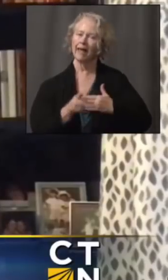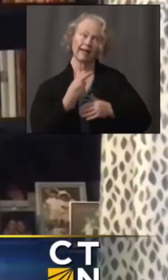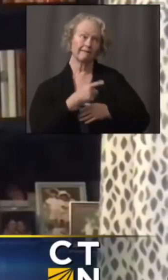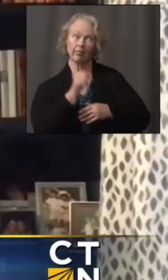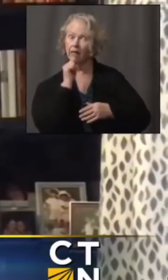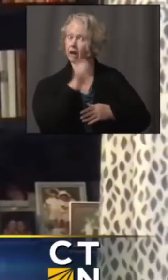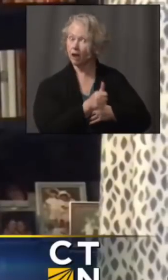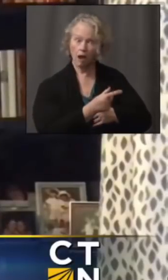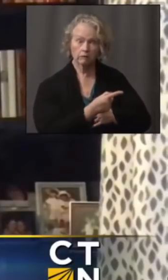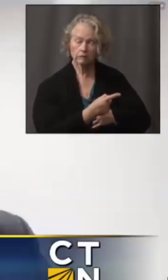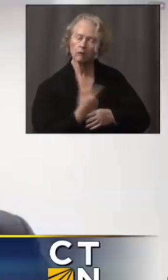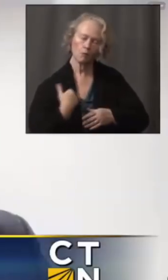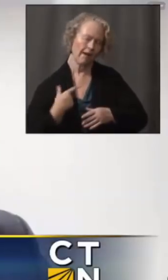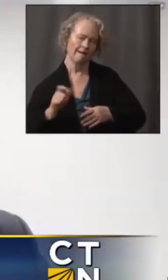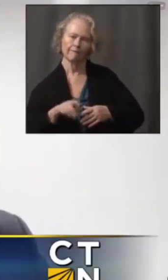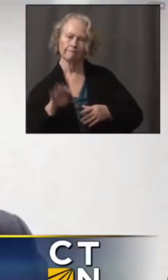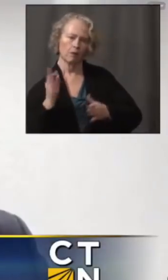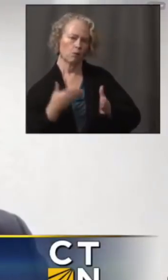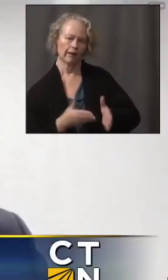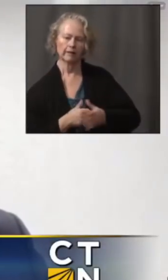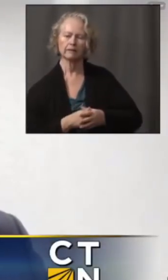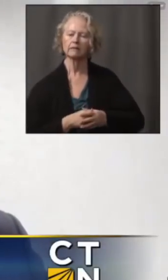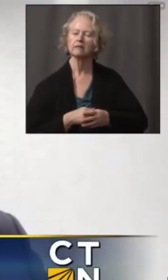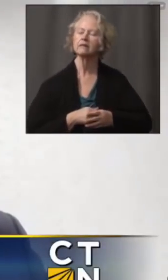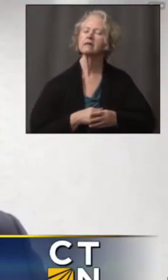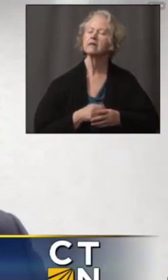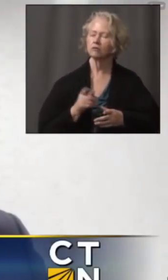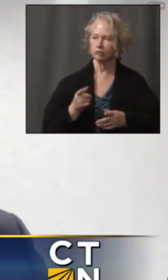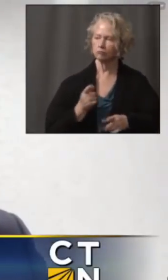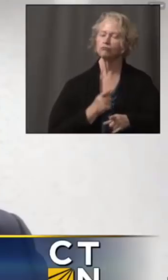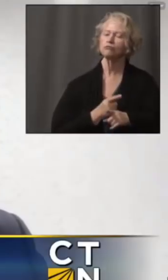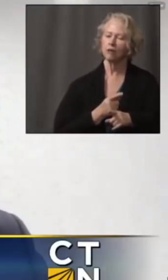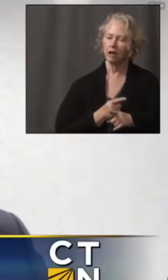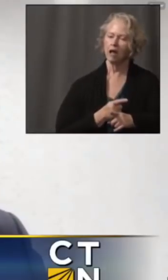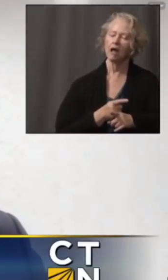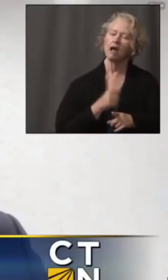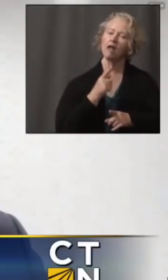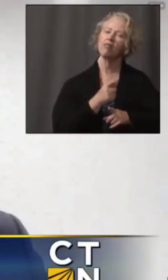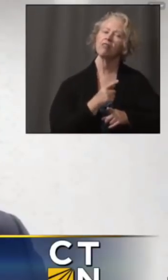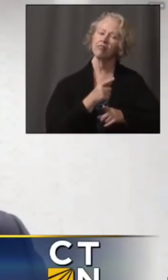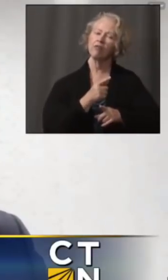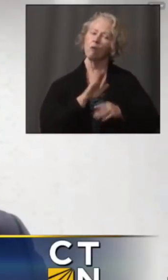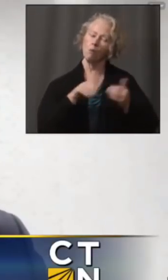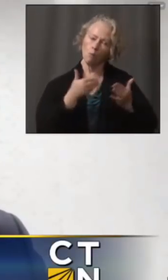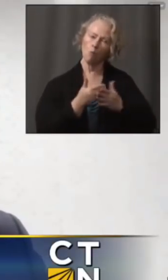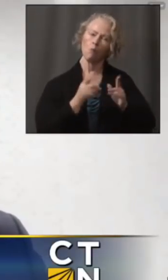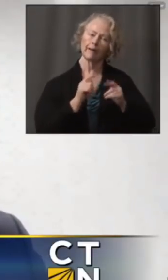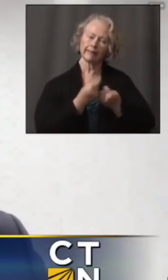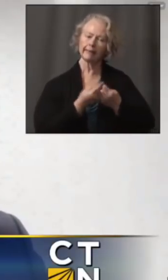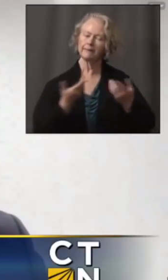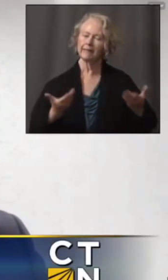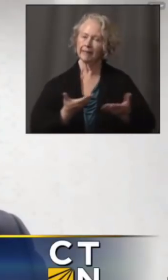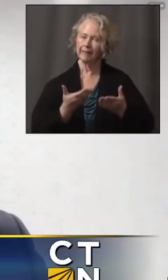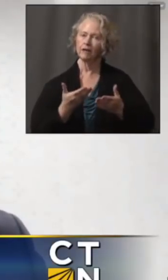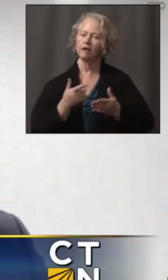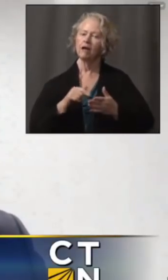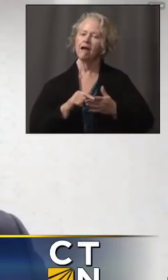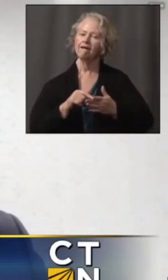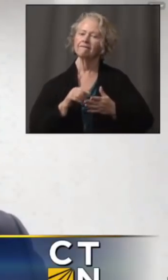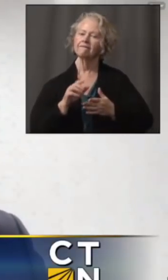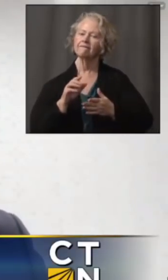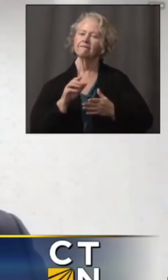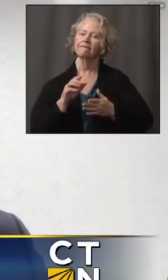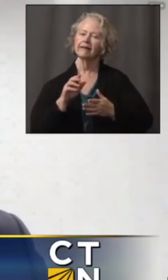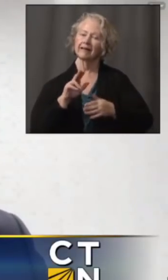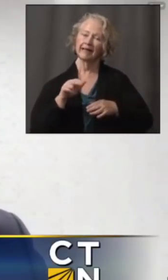to. Yeah, the one great thing that General Yvonne and the whole team, Connecticut's team of the Connecticut National Guard has done